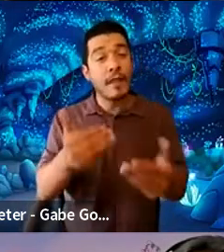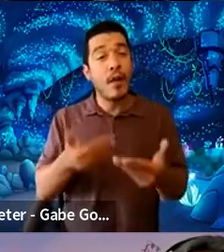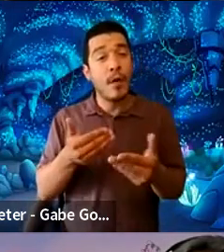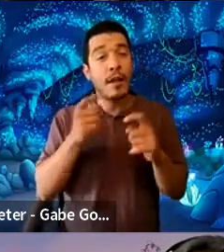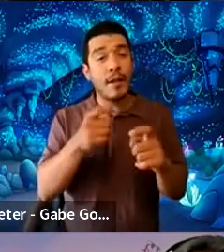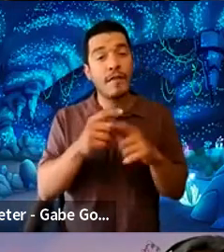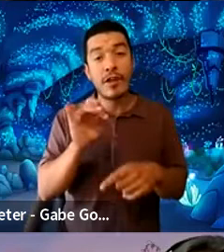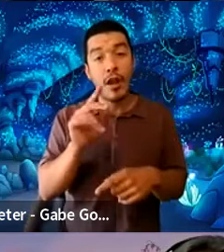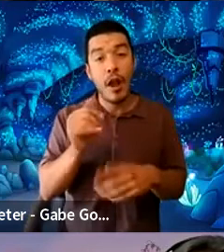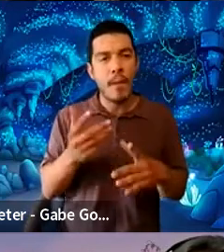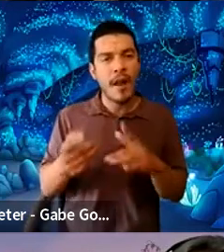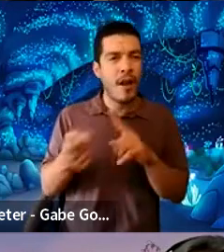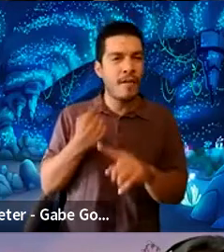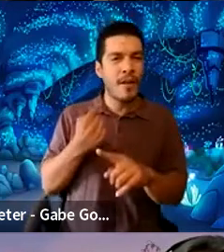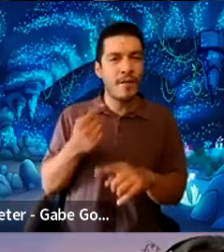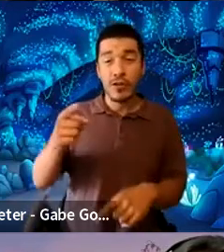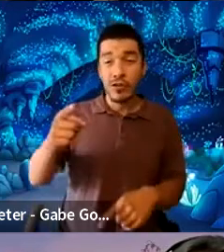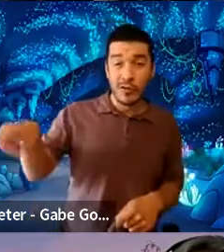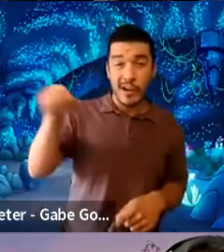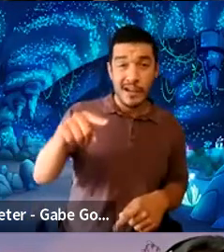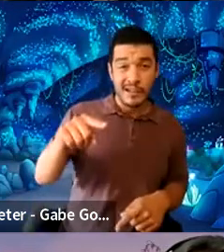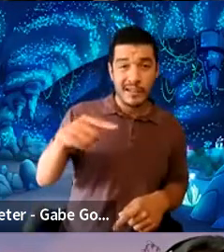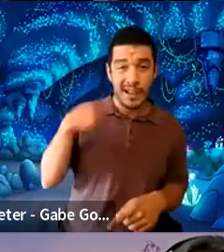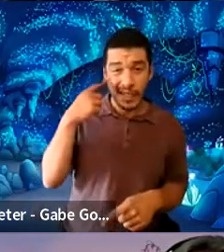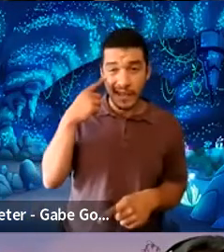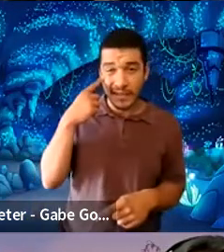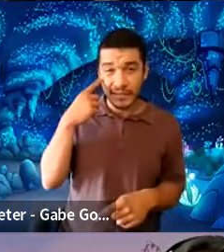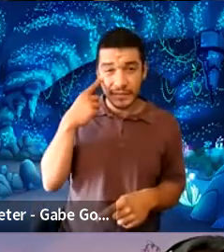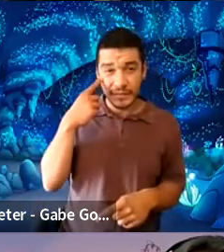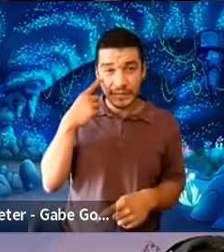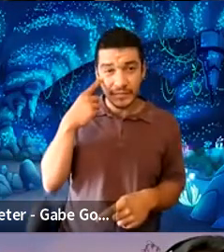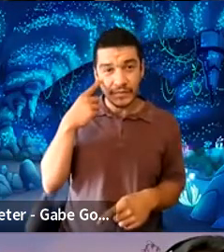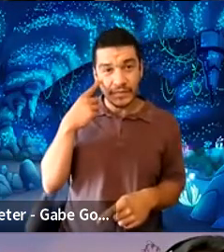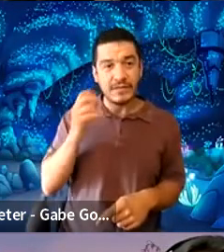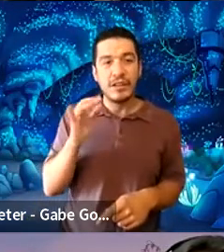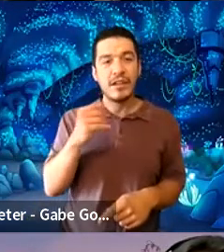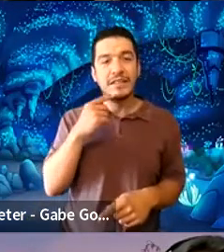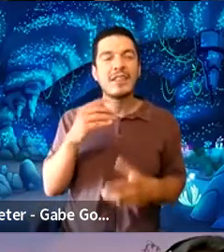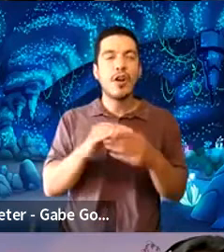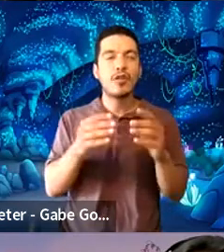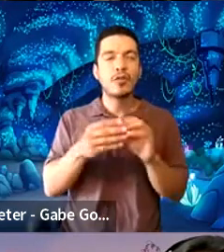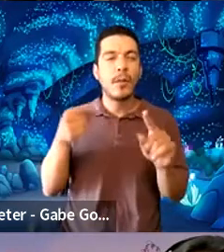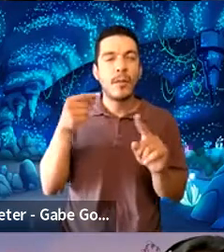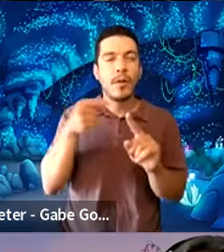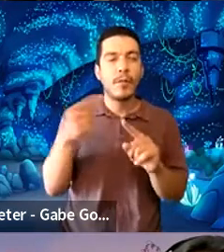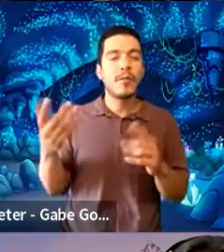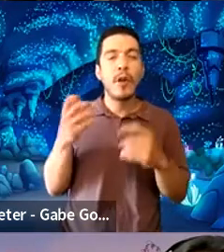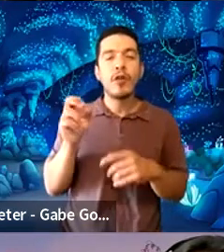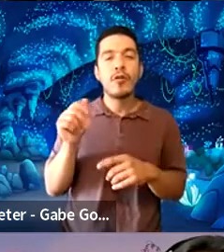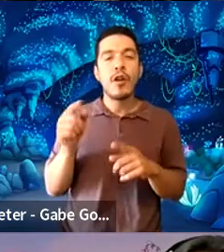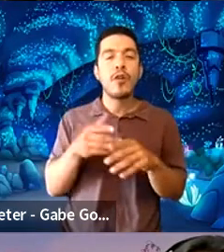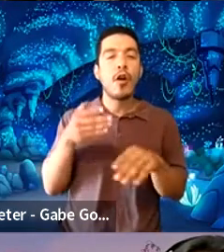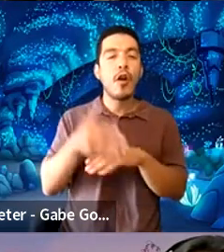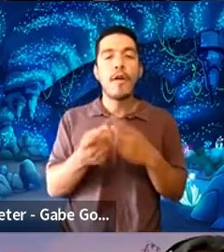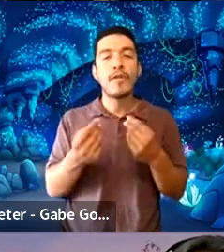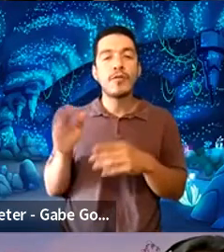might have come from you guys, I think. Did it come from Laura? It was a story point, because we wanted Eureka to overdo